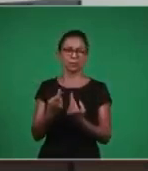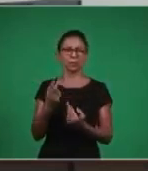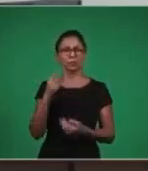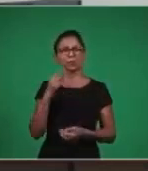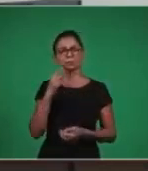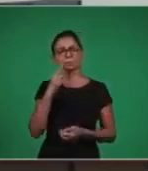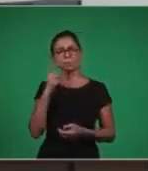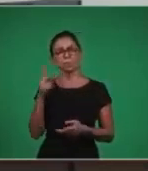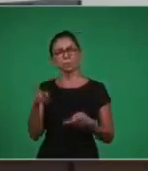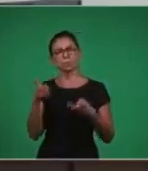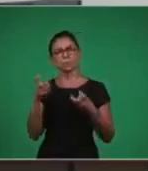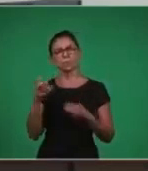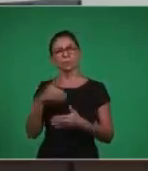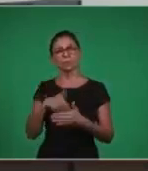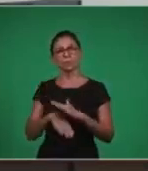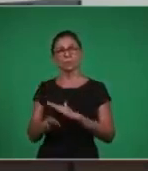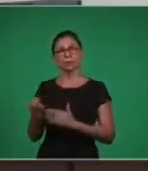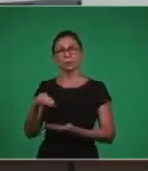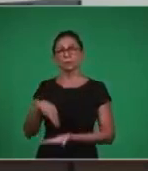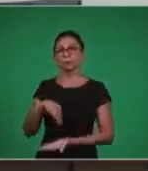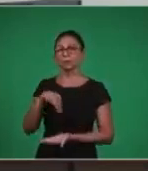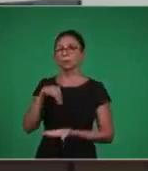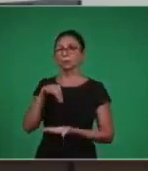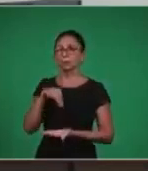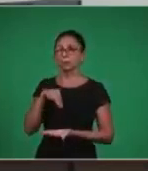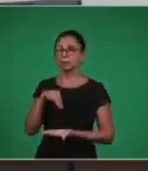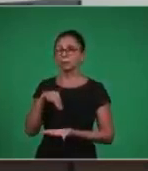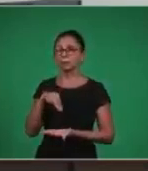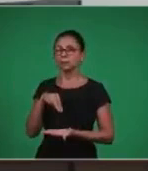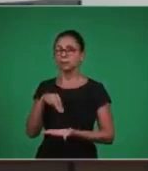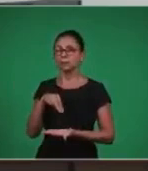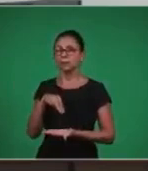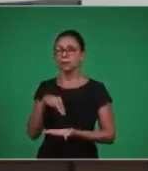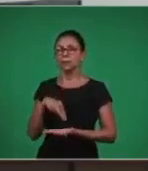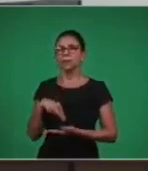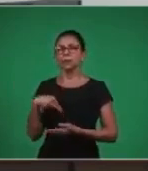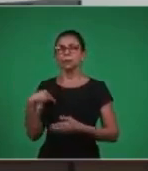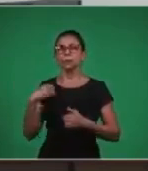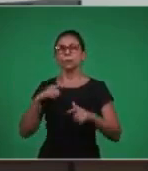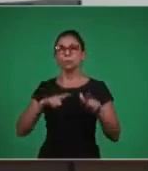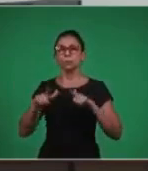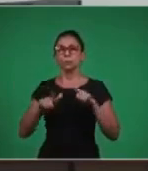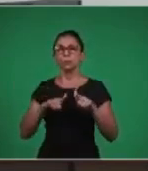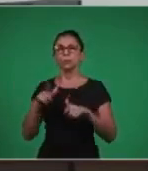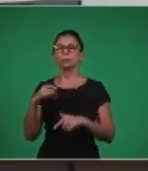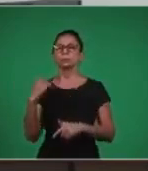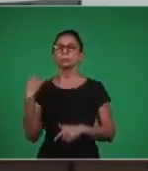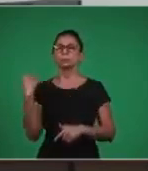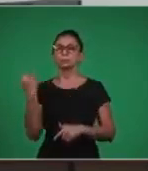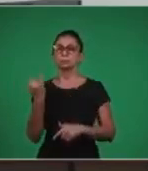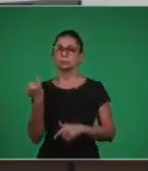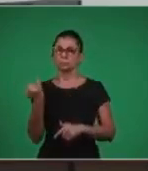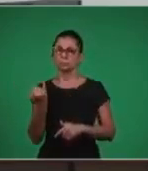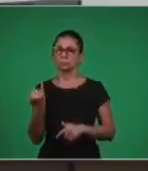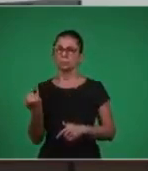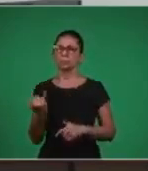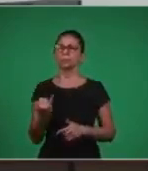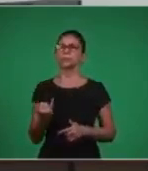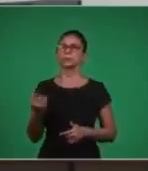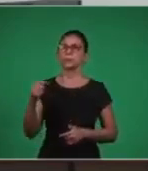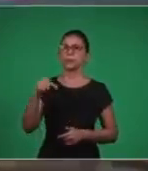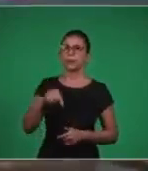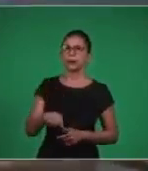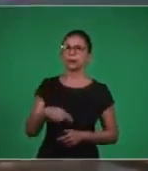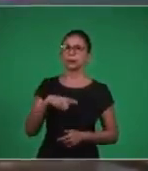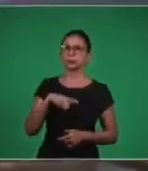to do in the Maranatha Christian Church, yet another walk, a special walk. We have here